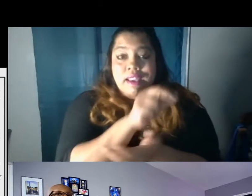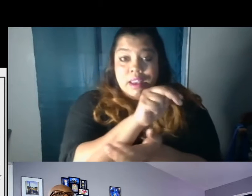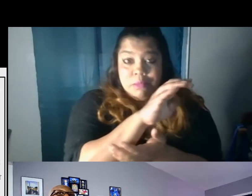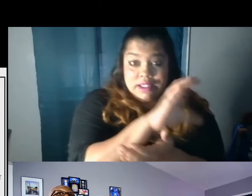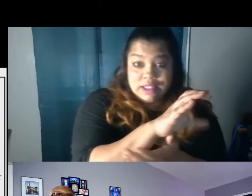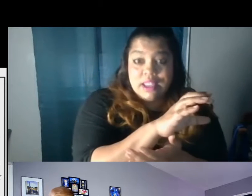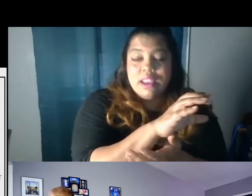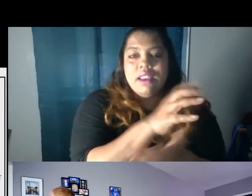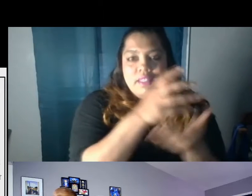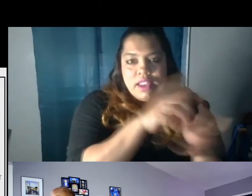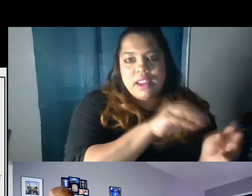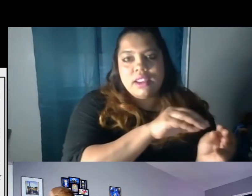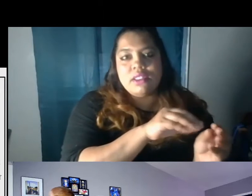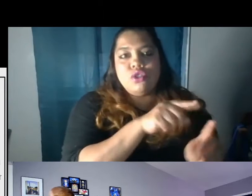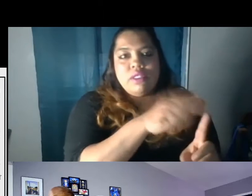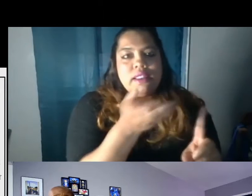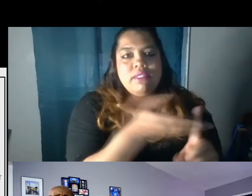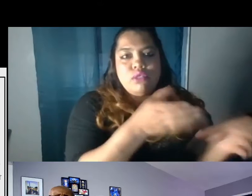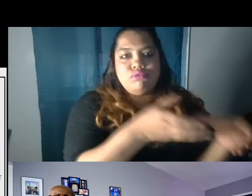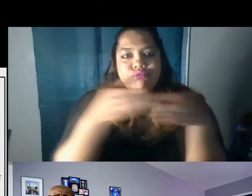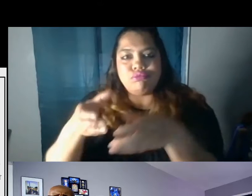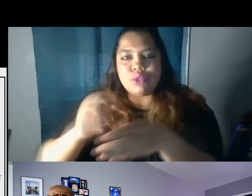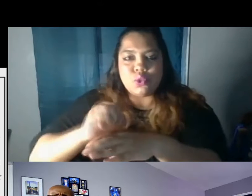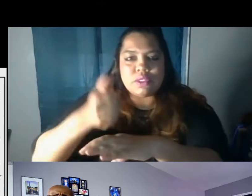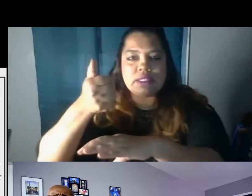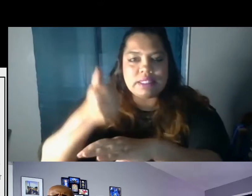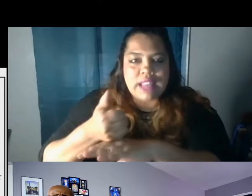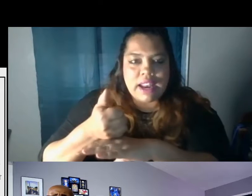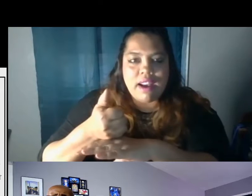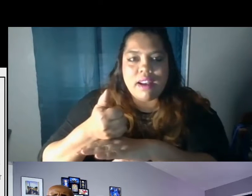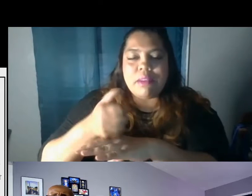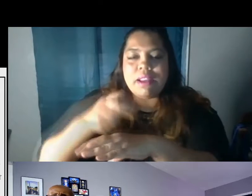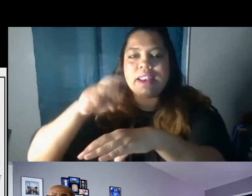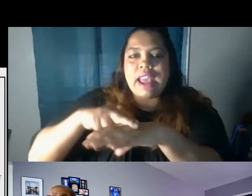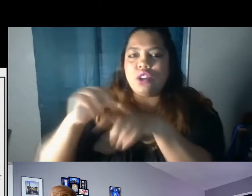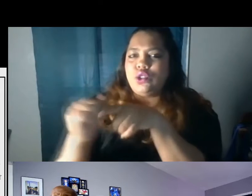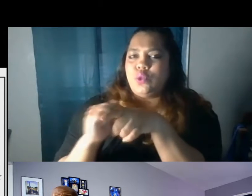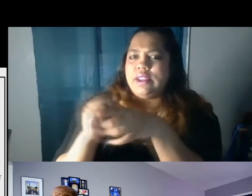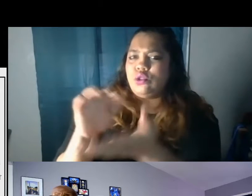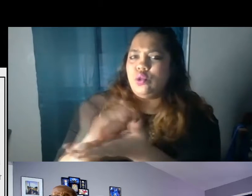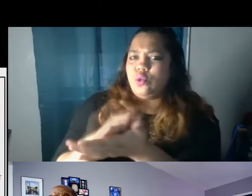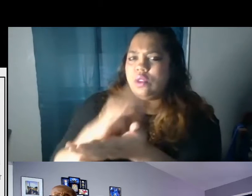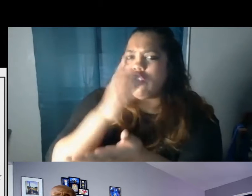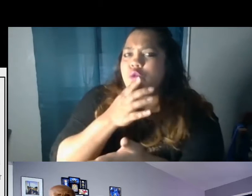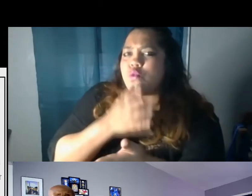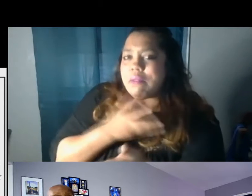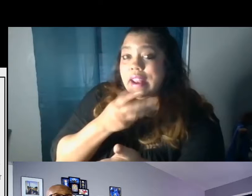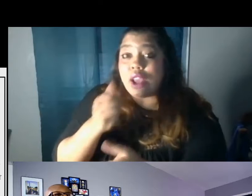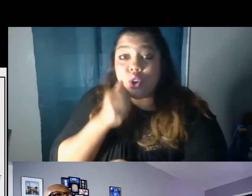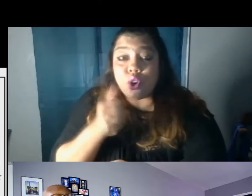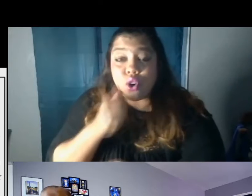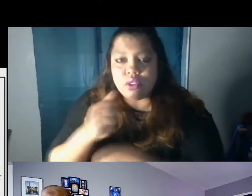in 1909. She served as president of that institution until her